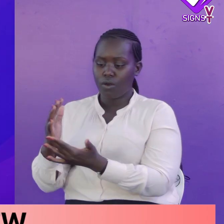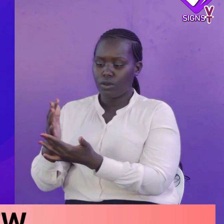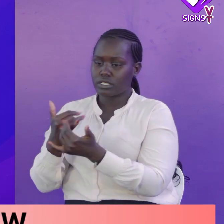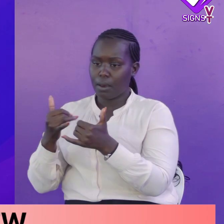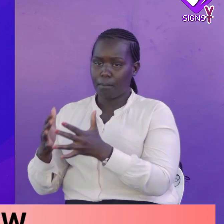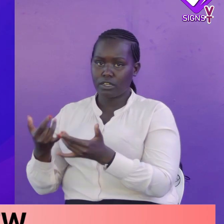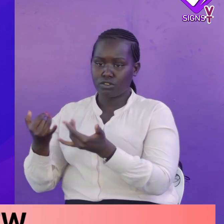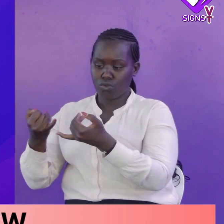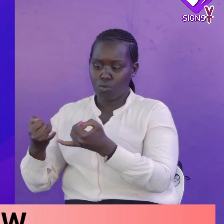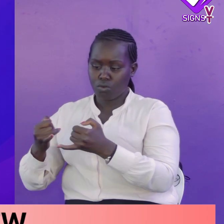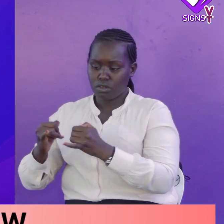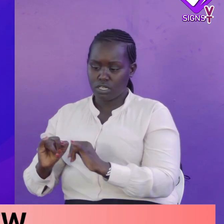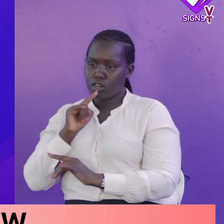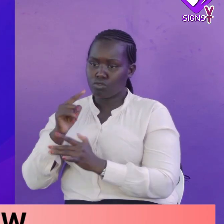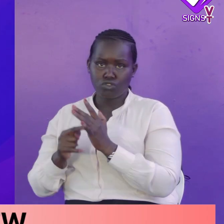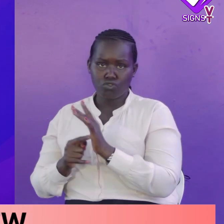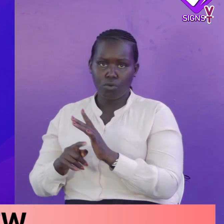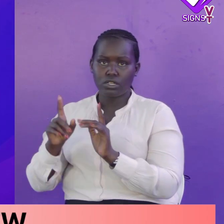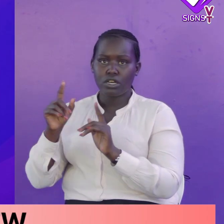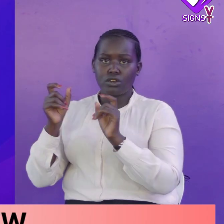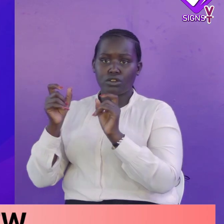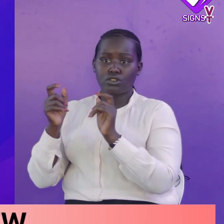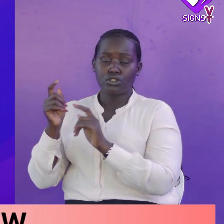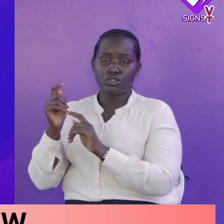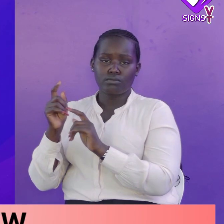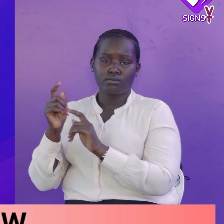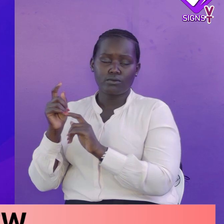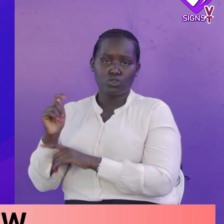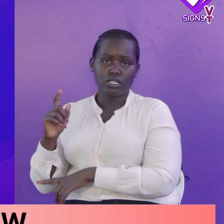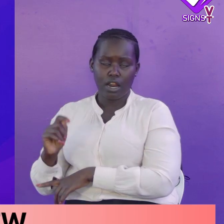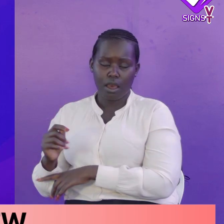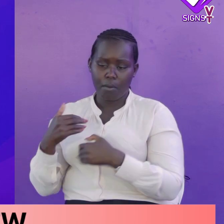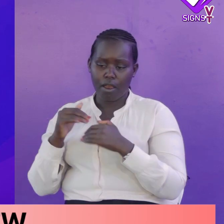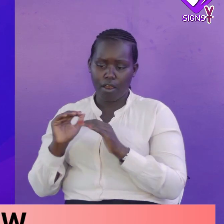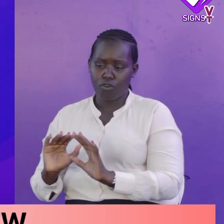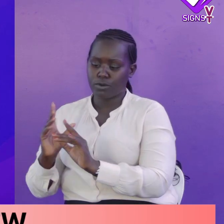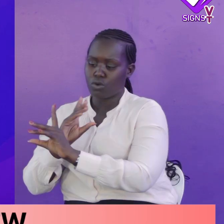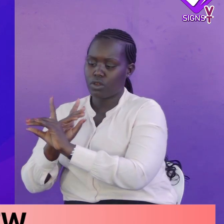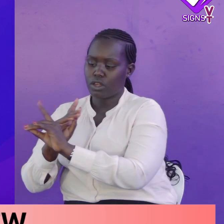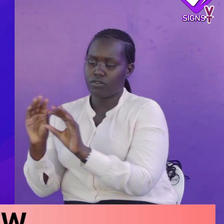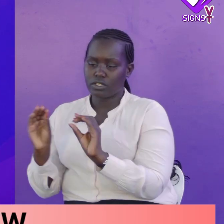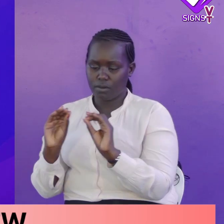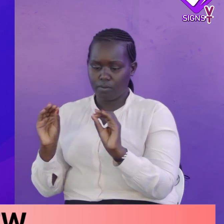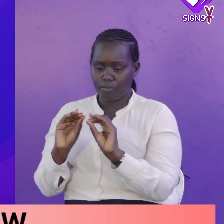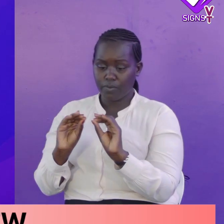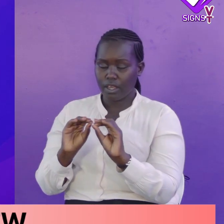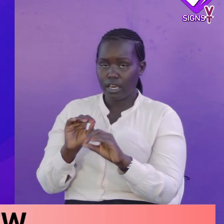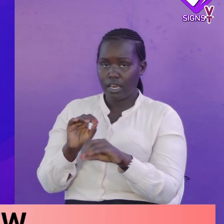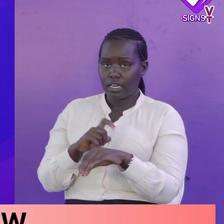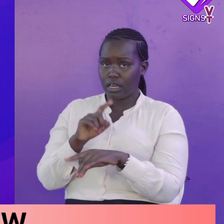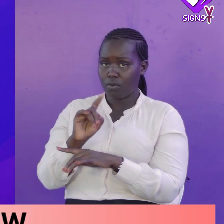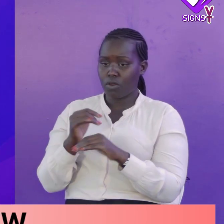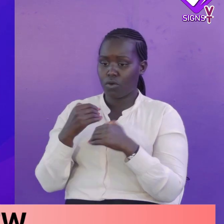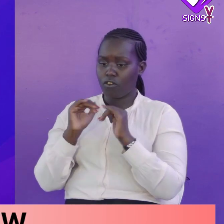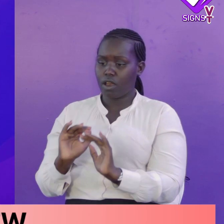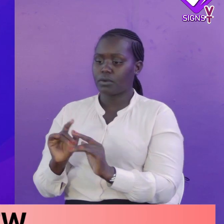just trying to make sure that Tottenham don't put pressure on the defense. And you know, when you want to ease pressure on the defense,